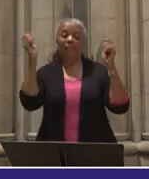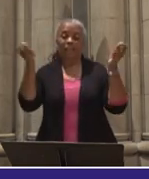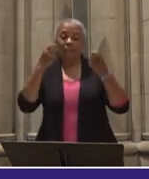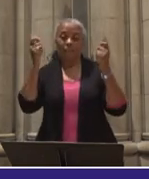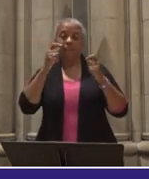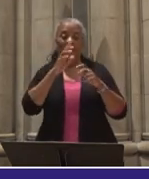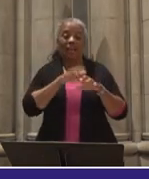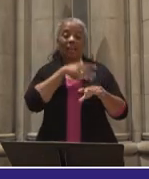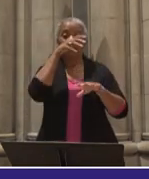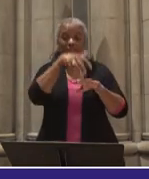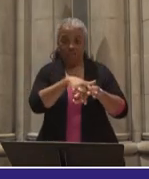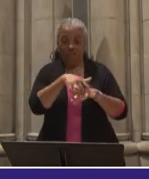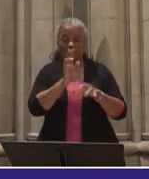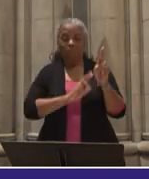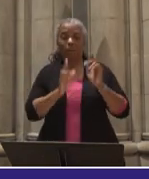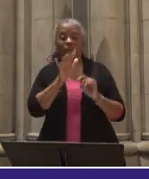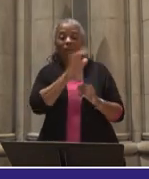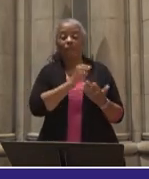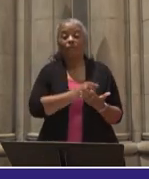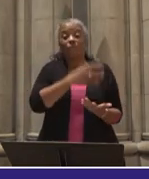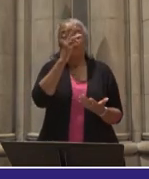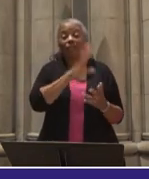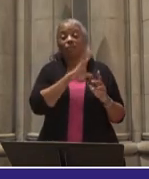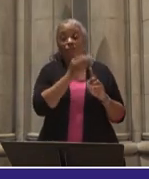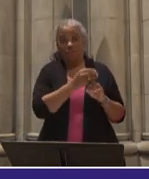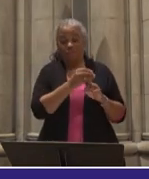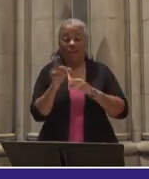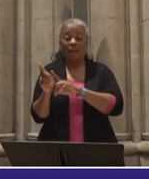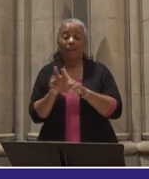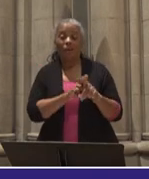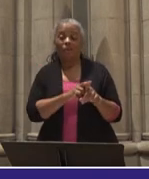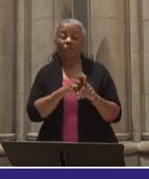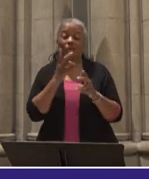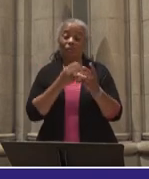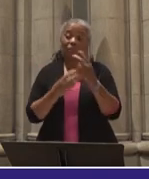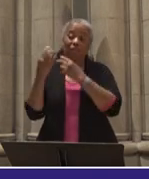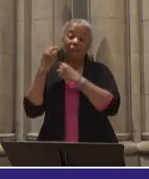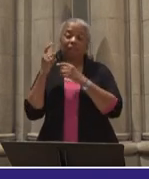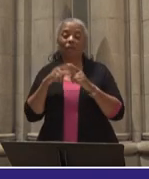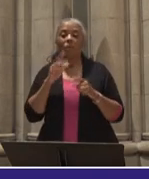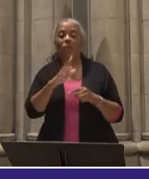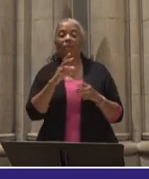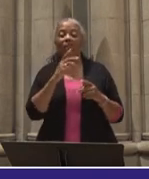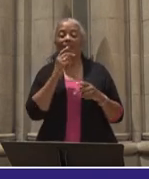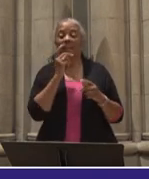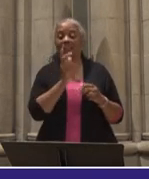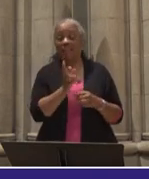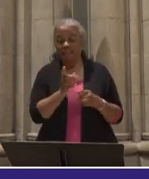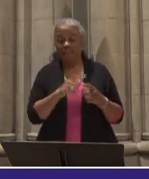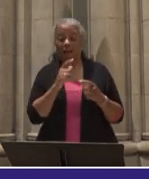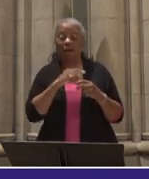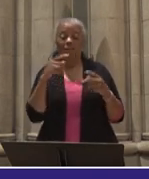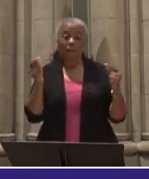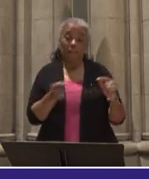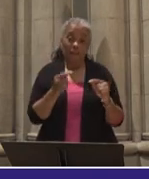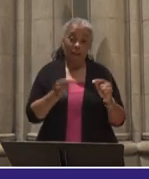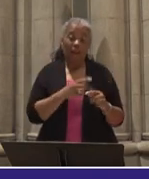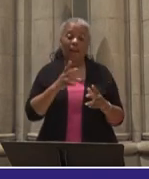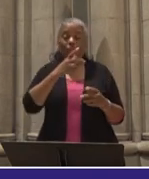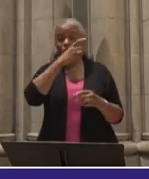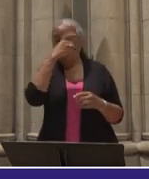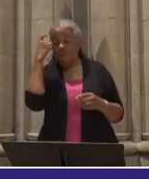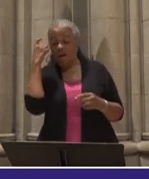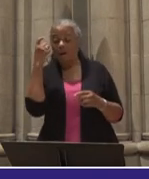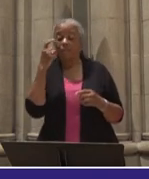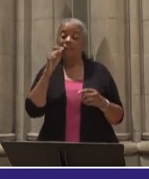indigenous peoples and their rich cultures while also reflecting on the legacy of pain, trauma, suffering, stolen